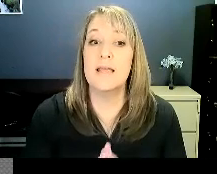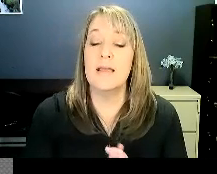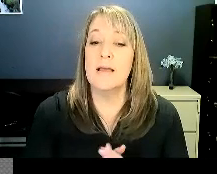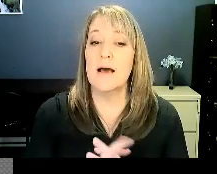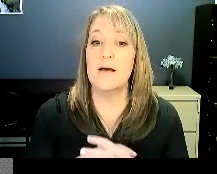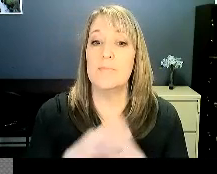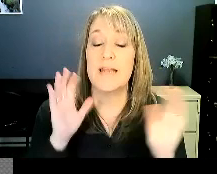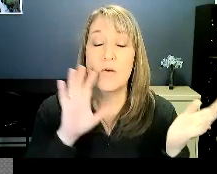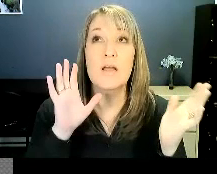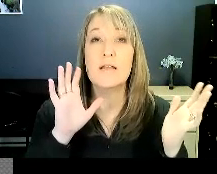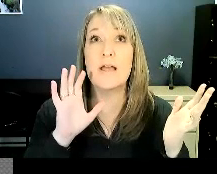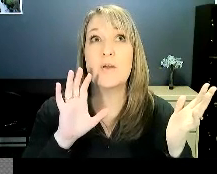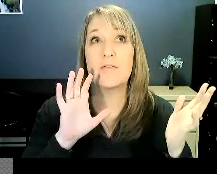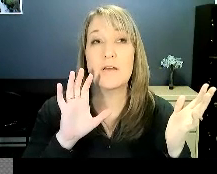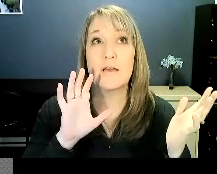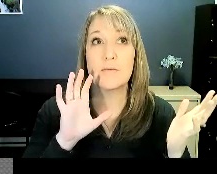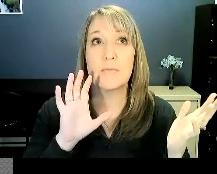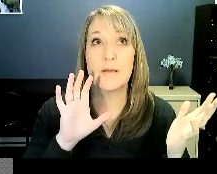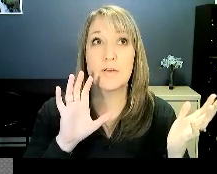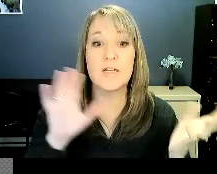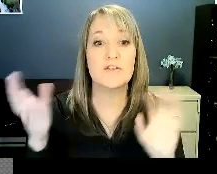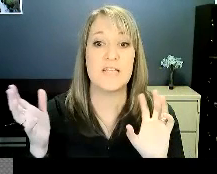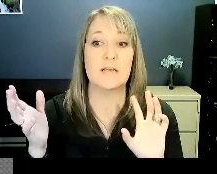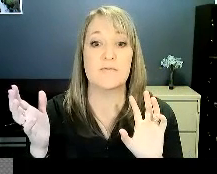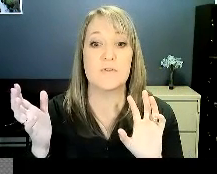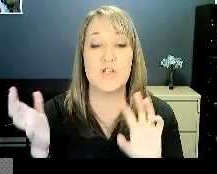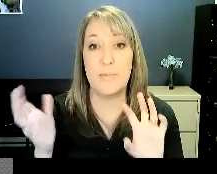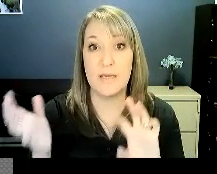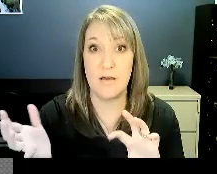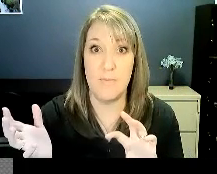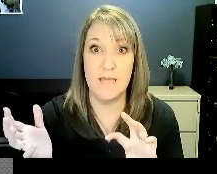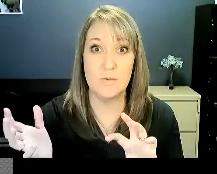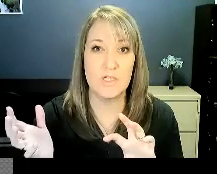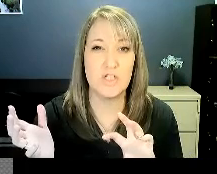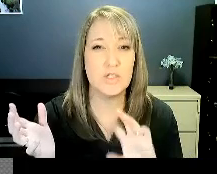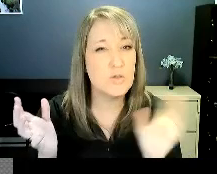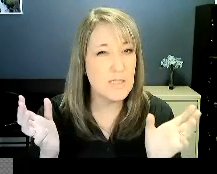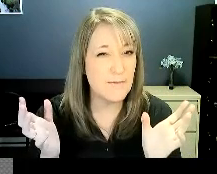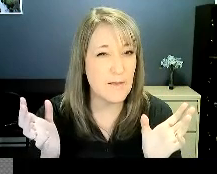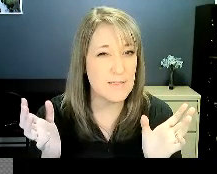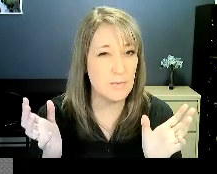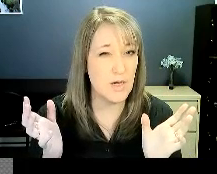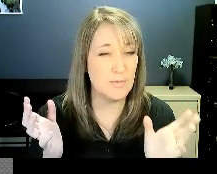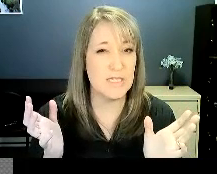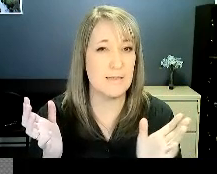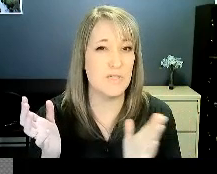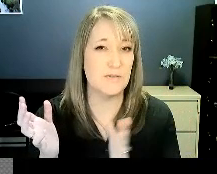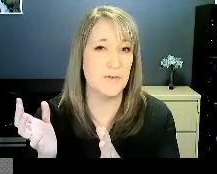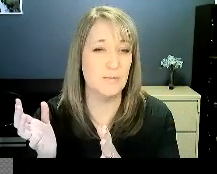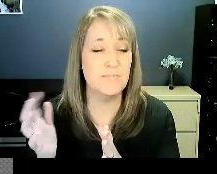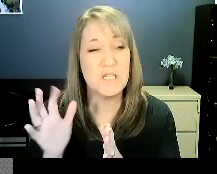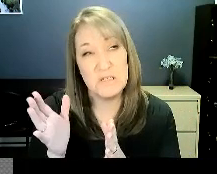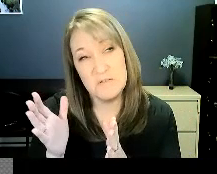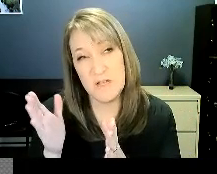So now you have a good understanding of topic comment, which usually follows object,